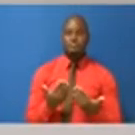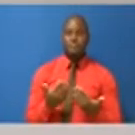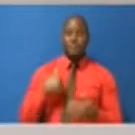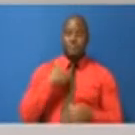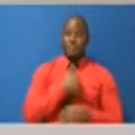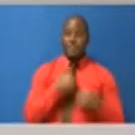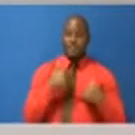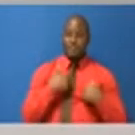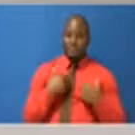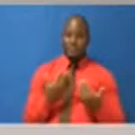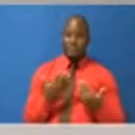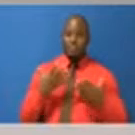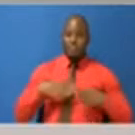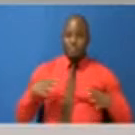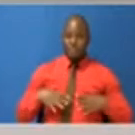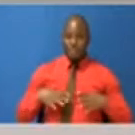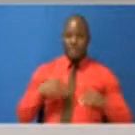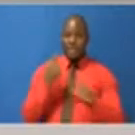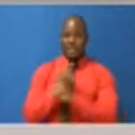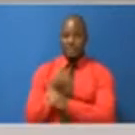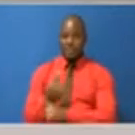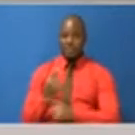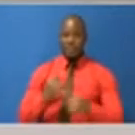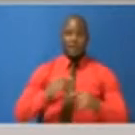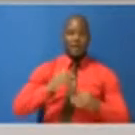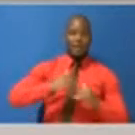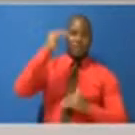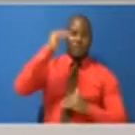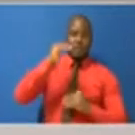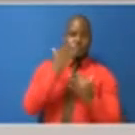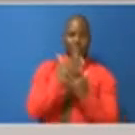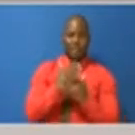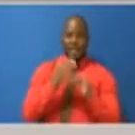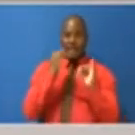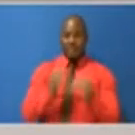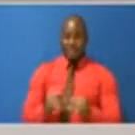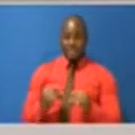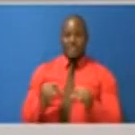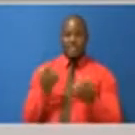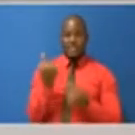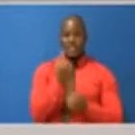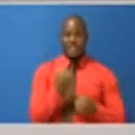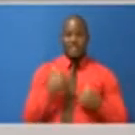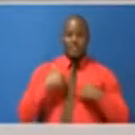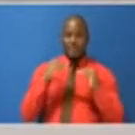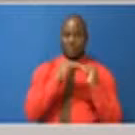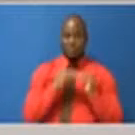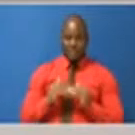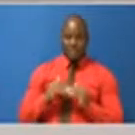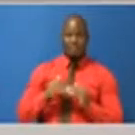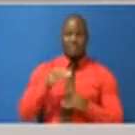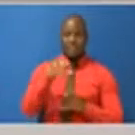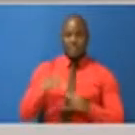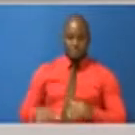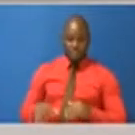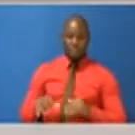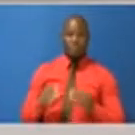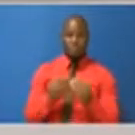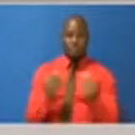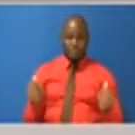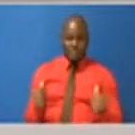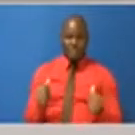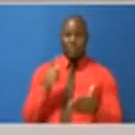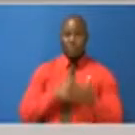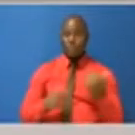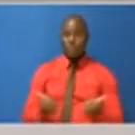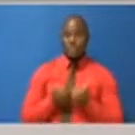have three classes of people we have the lower middle and upper class individuals and each desire a different level of transport solutions what often